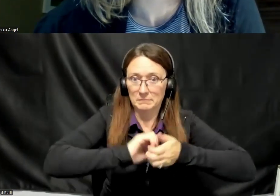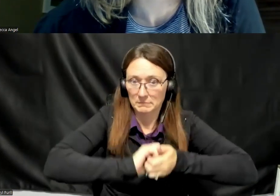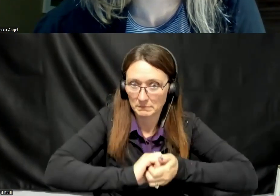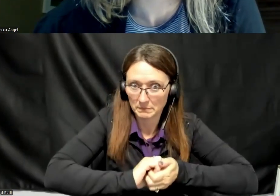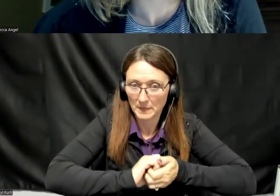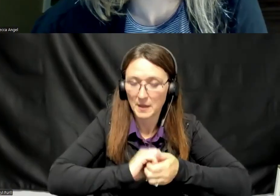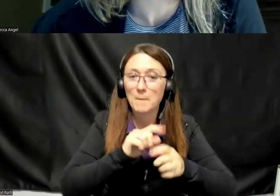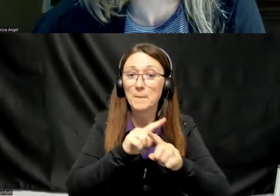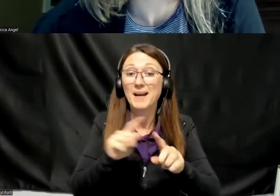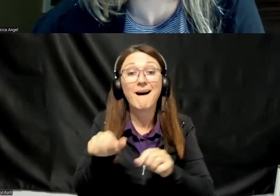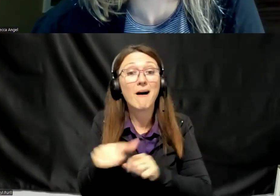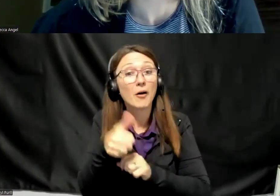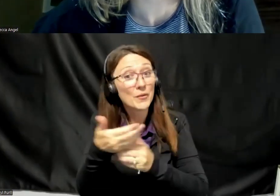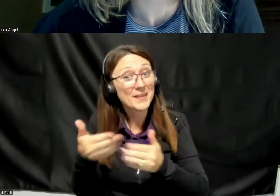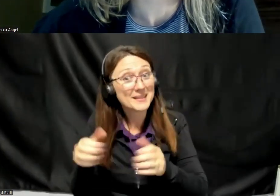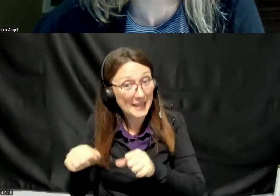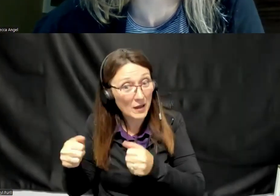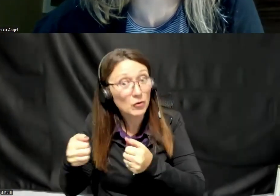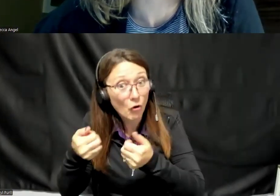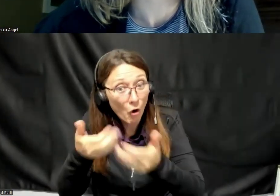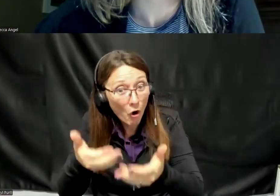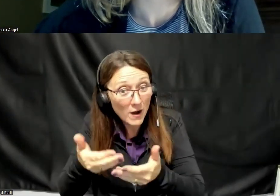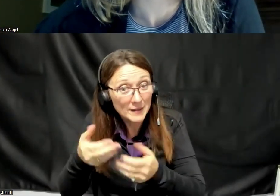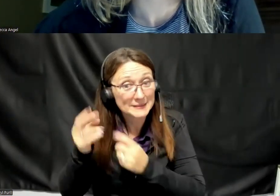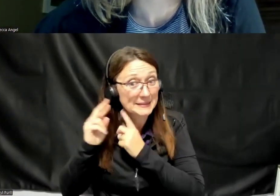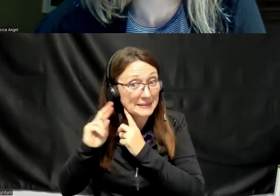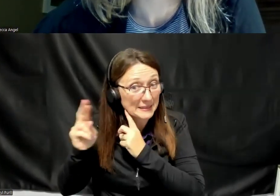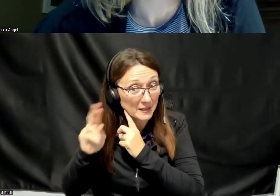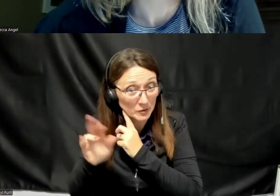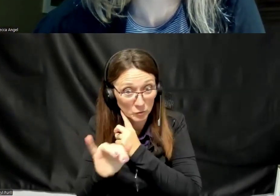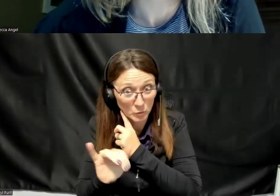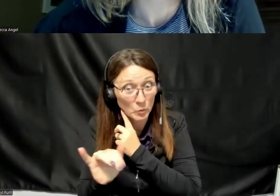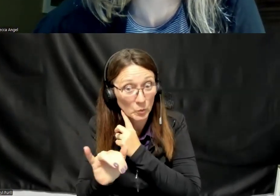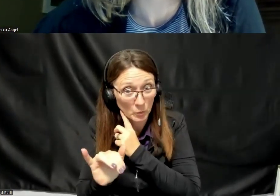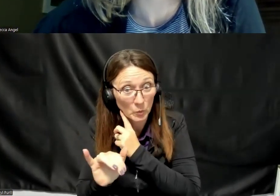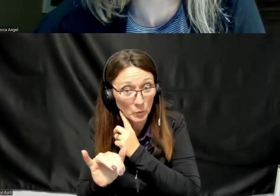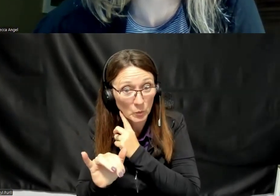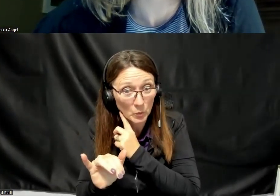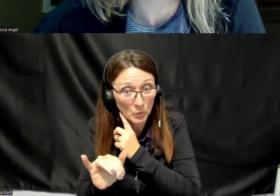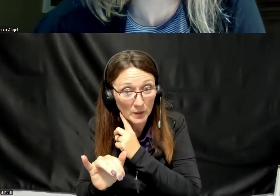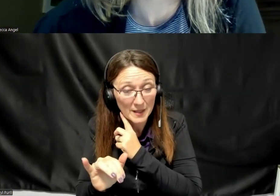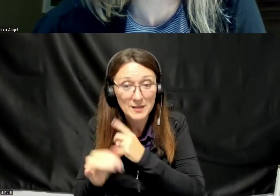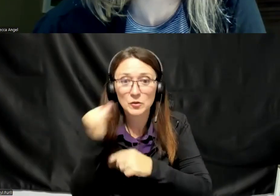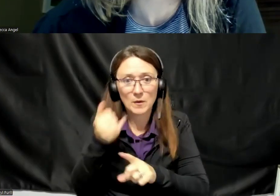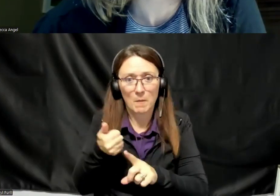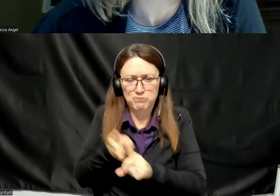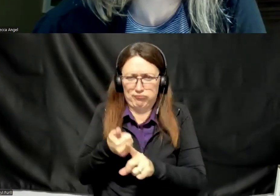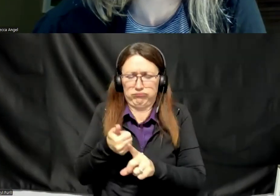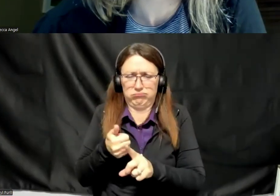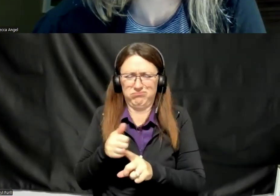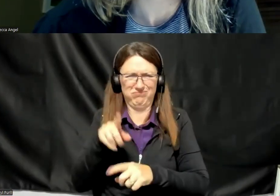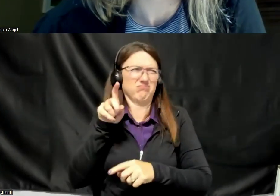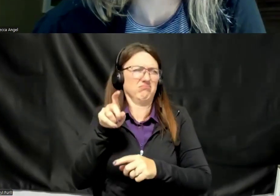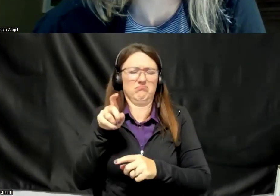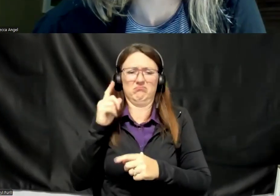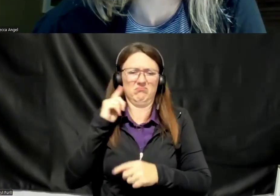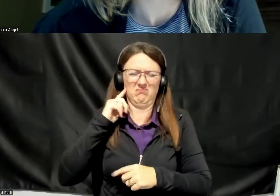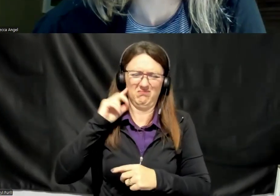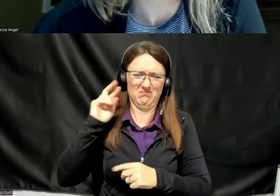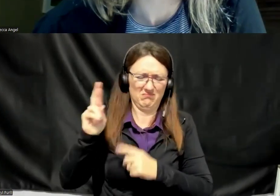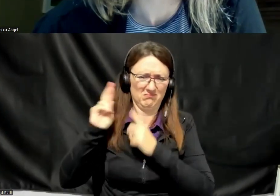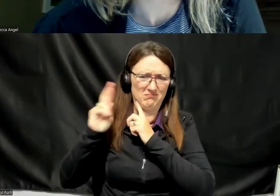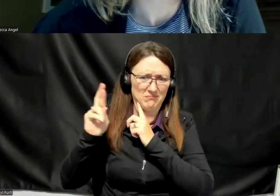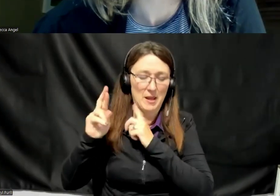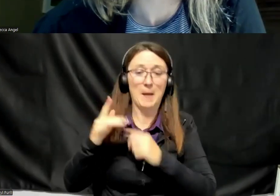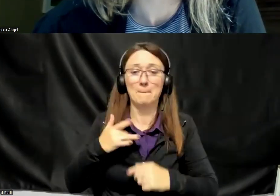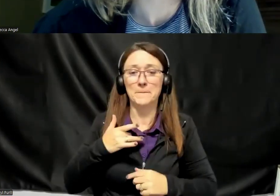can be the cause of tinnitus. And so if it's sudden in nature, I usually